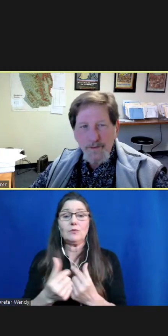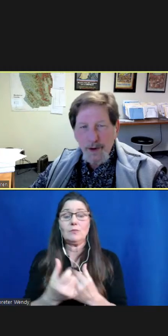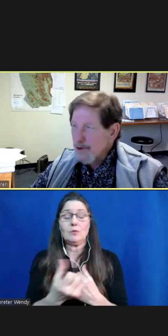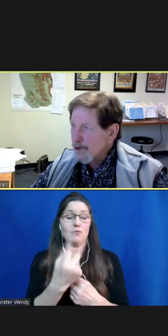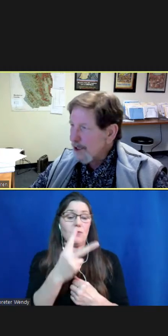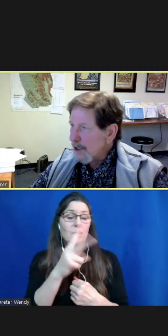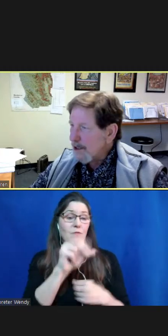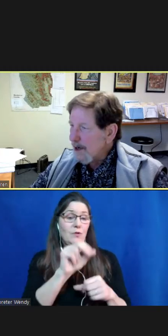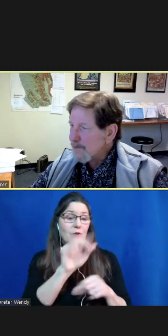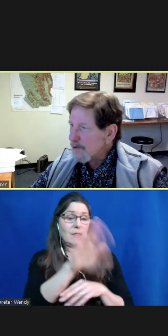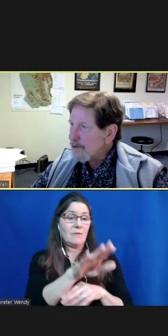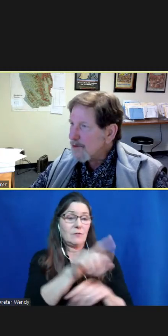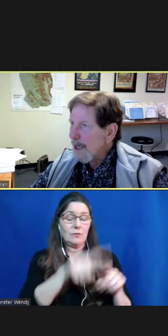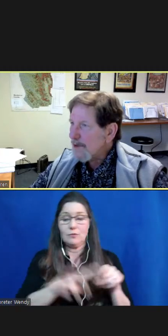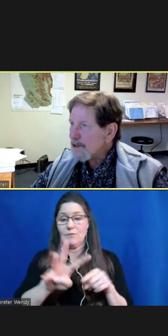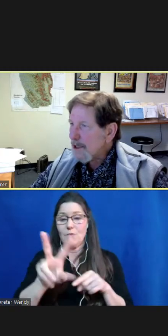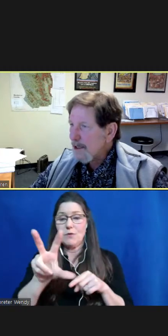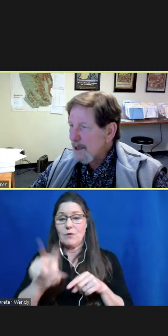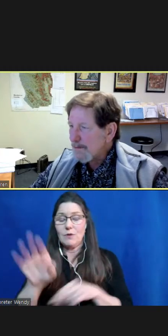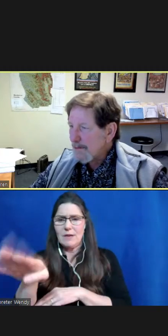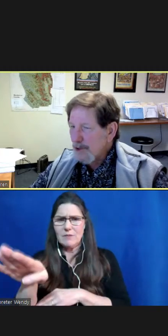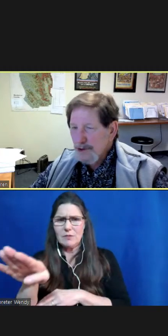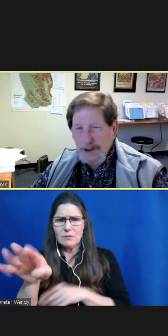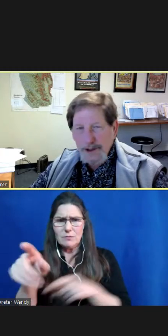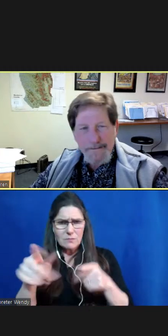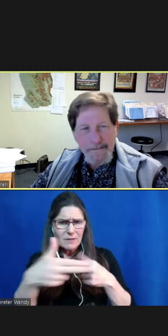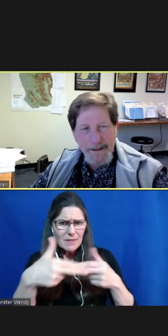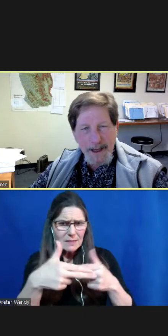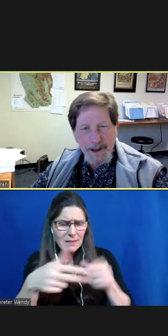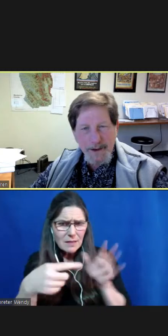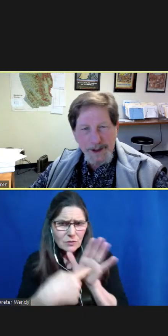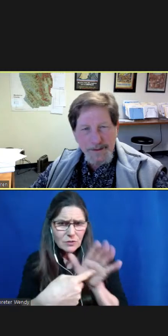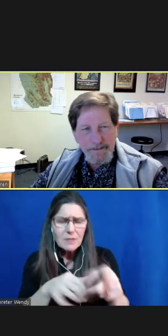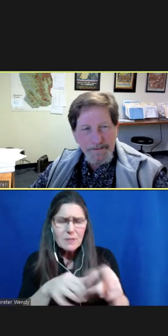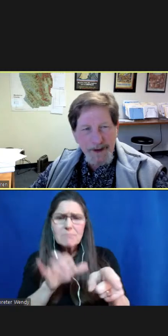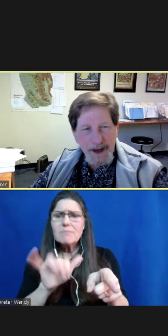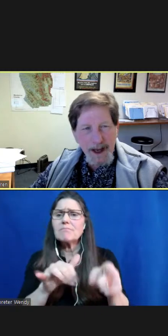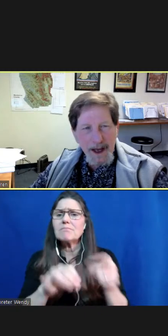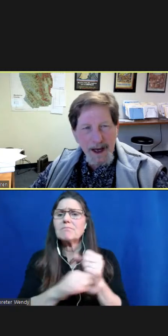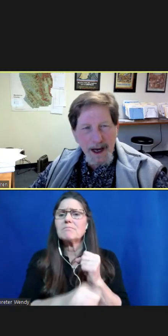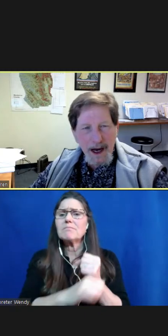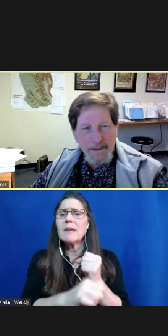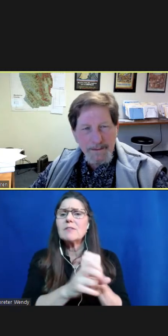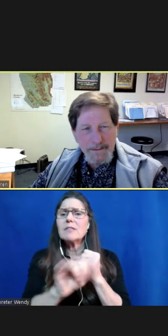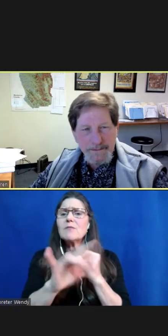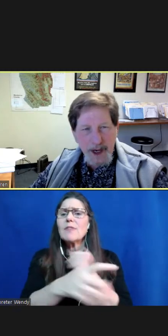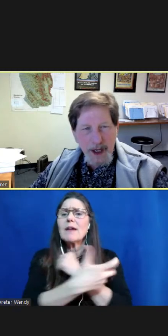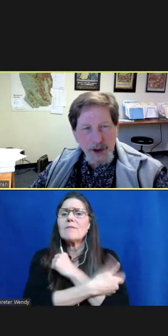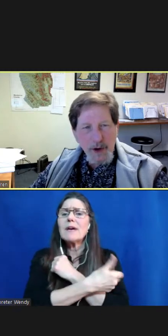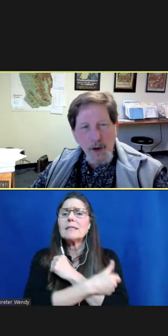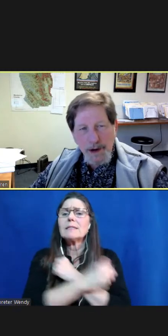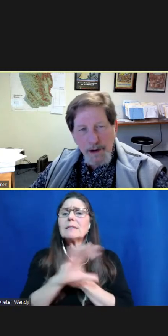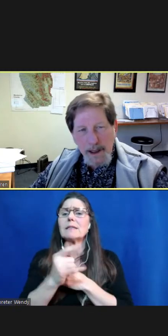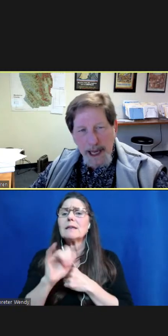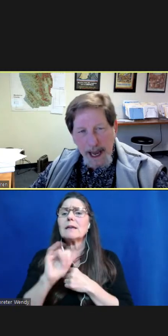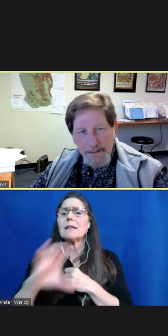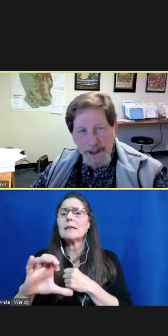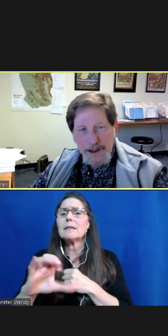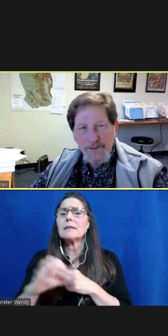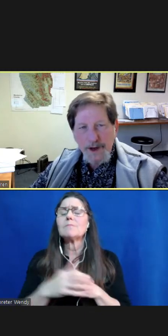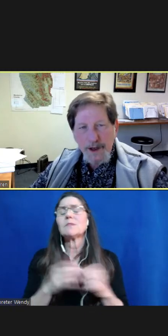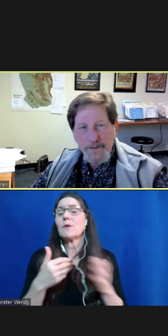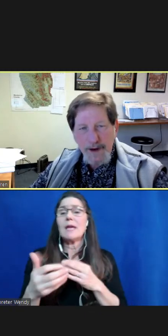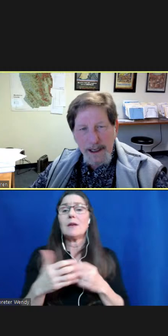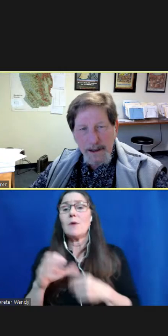to 4:30 in the afternoon. Do we have that slide up, that poster? So Omicron can